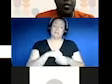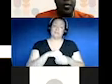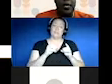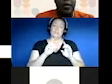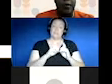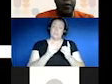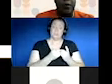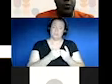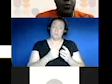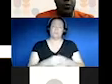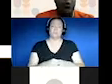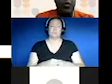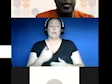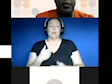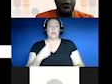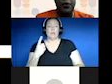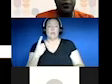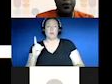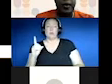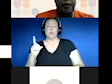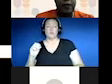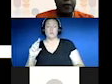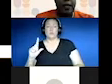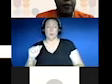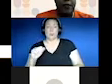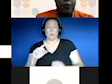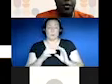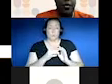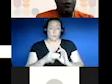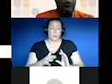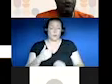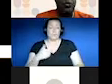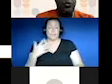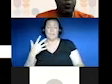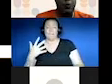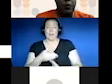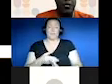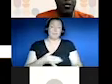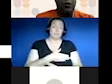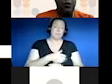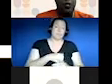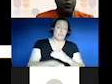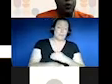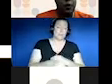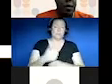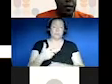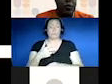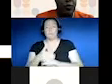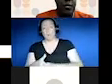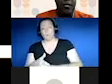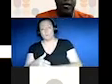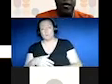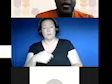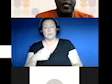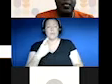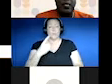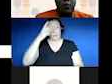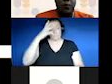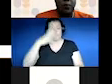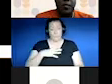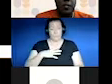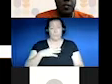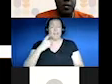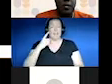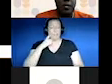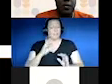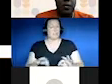division, and we have one doula coordinator. We have 5 prenatal doulas, 3 postnatal doulas, 1 male doula. I think it's